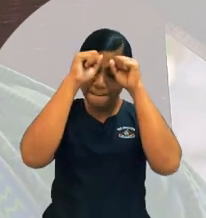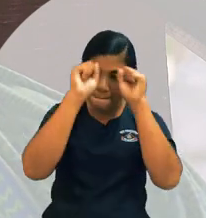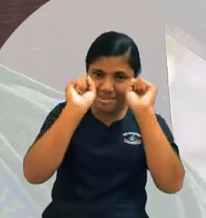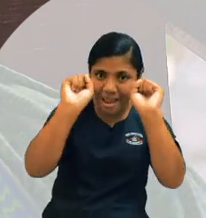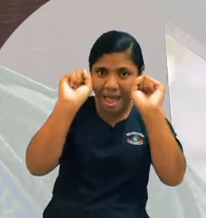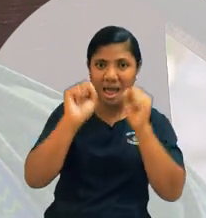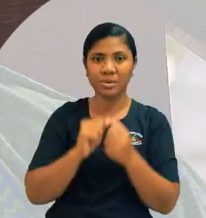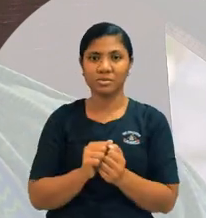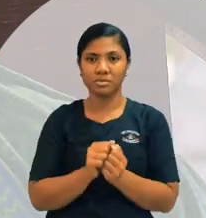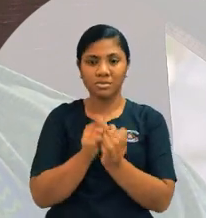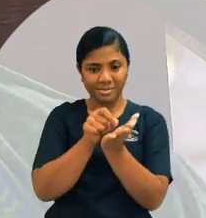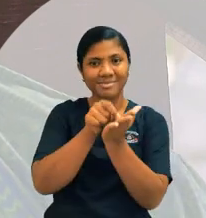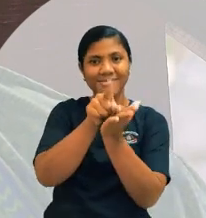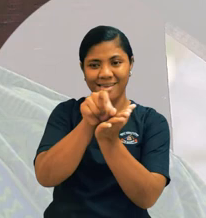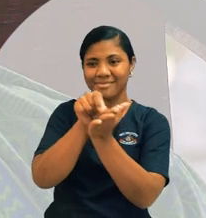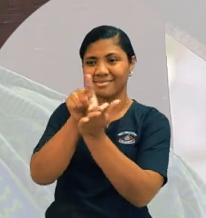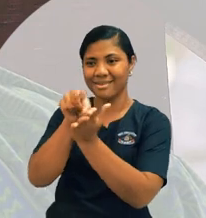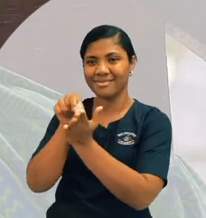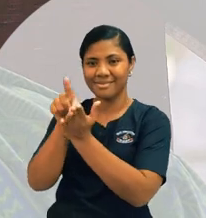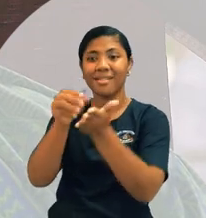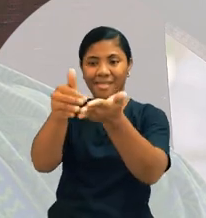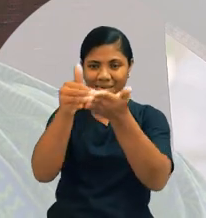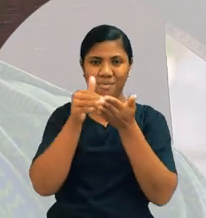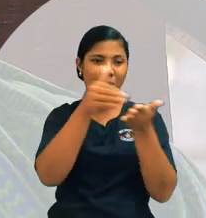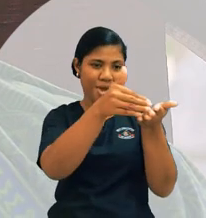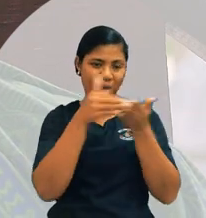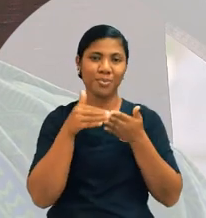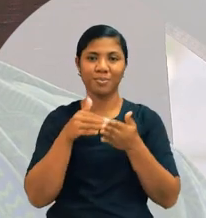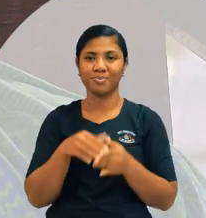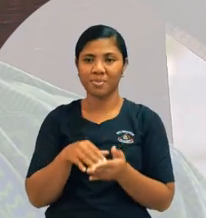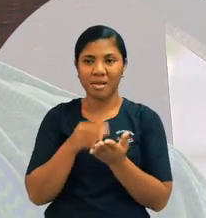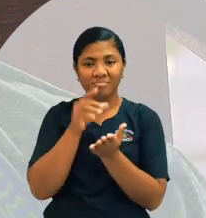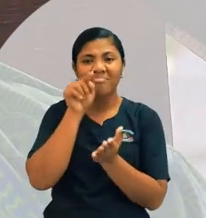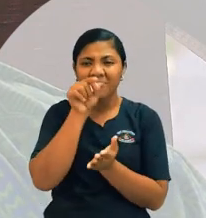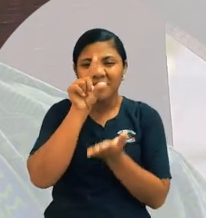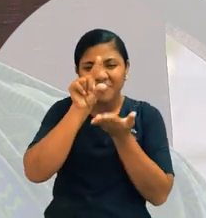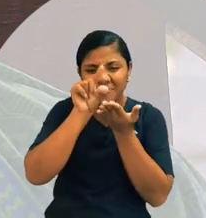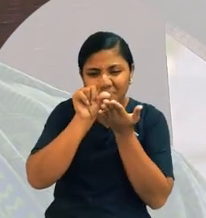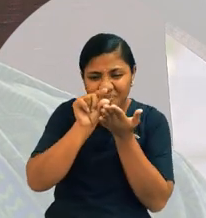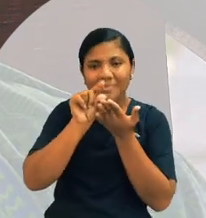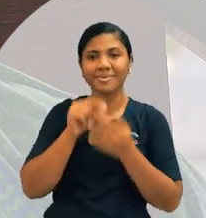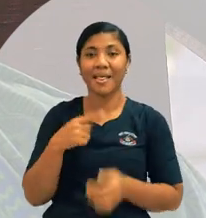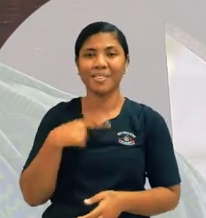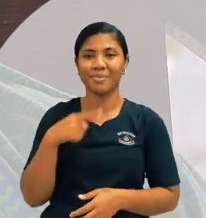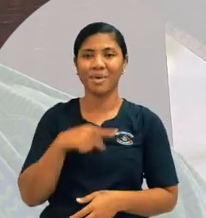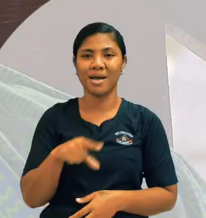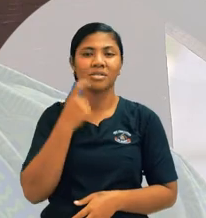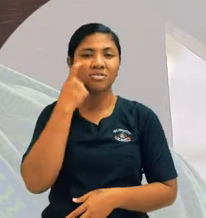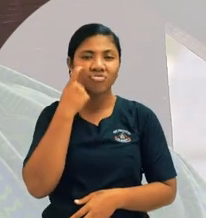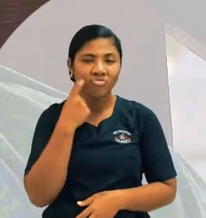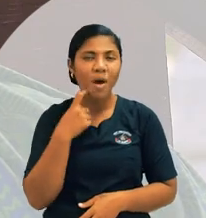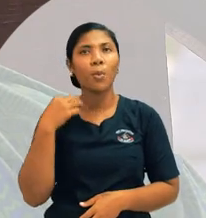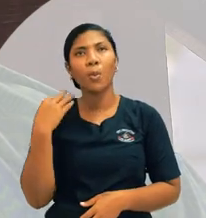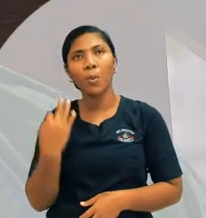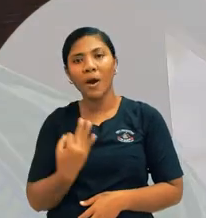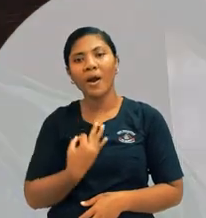ma ko ia inga luen ia ole ole afianga kere nga oi ile fa ma ile ko na vais ile nga tai to tono nga luen ia fa